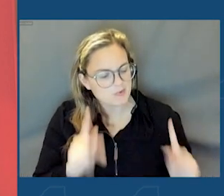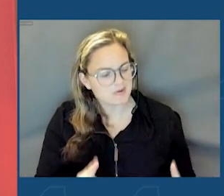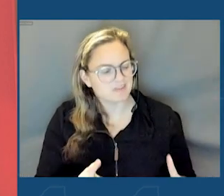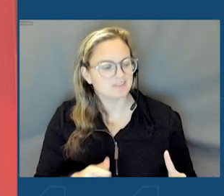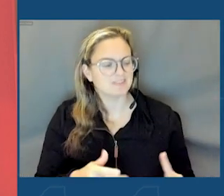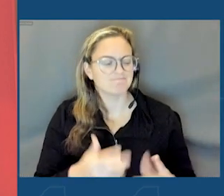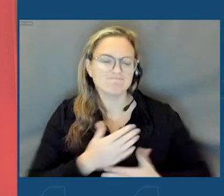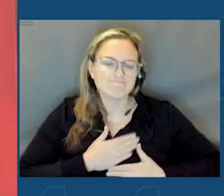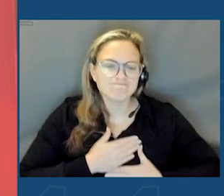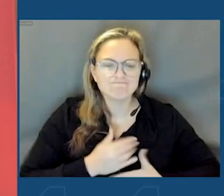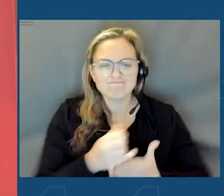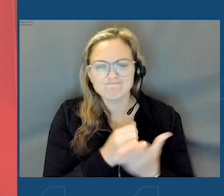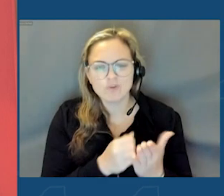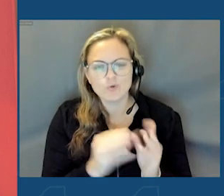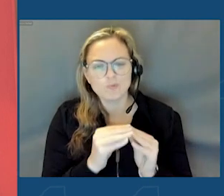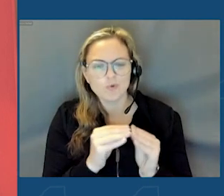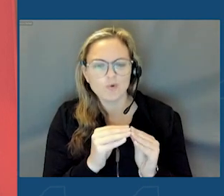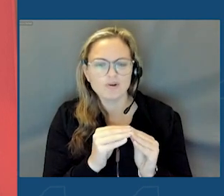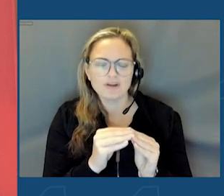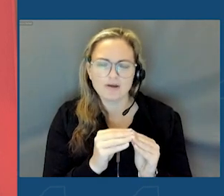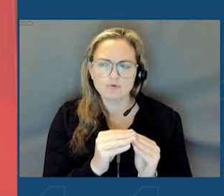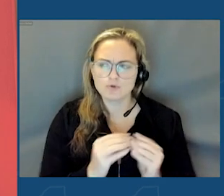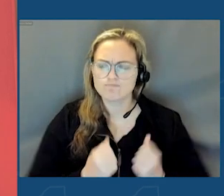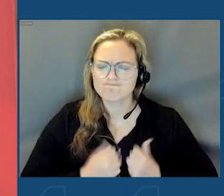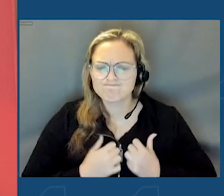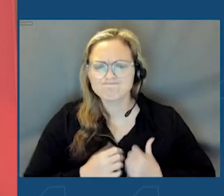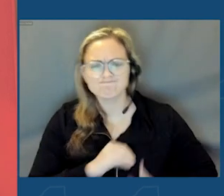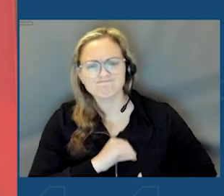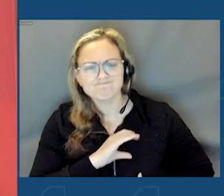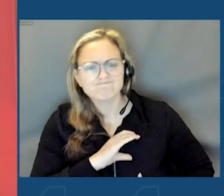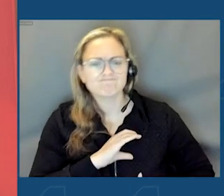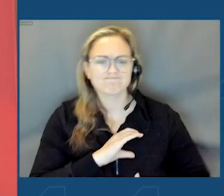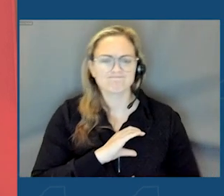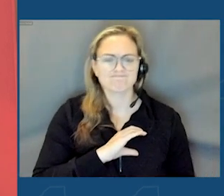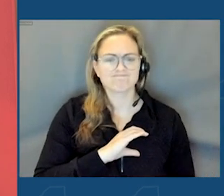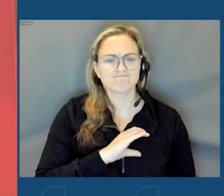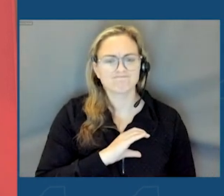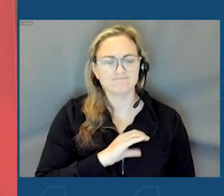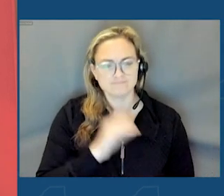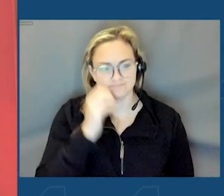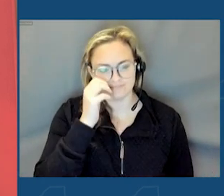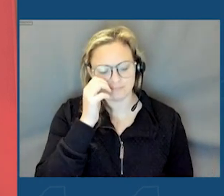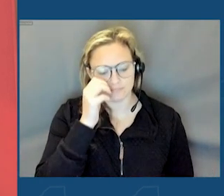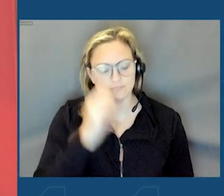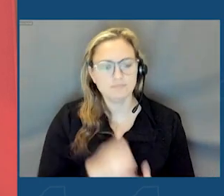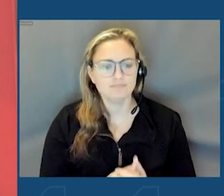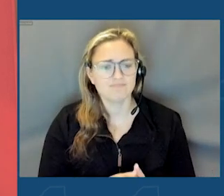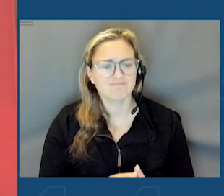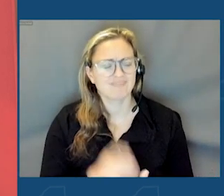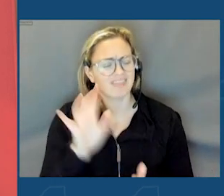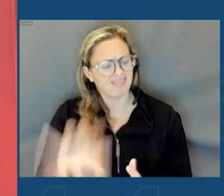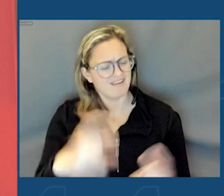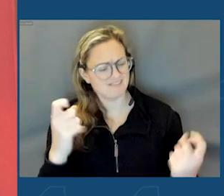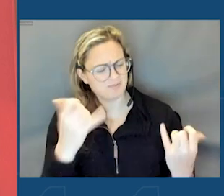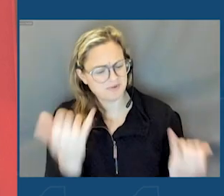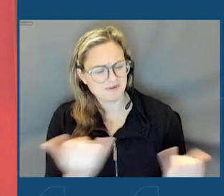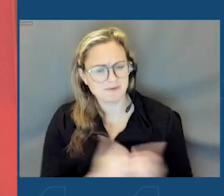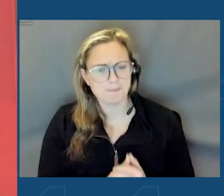how artists lift our spirits, they lift our hearts, and they lift our souls. That is what we're celebrating here